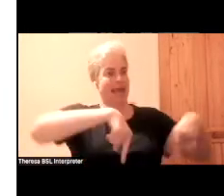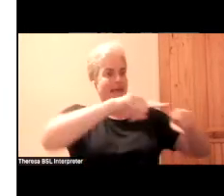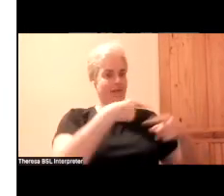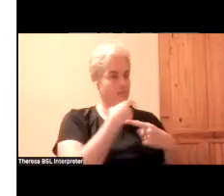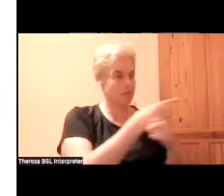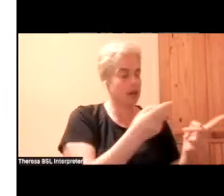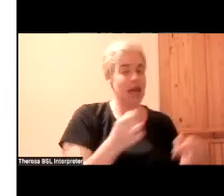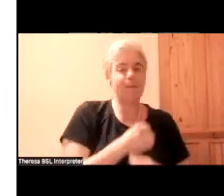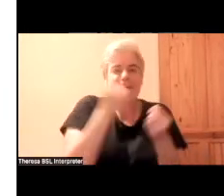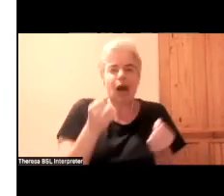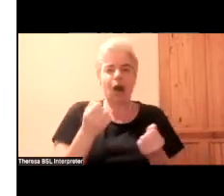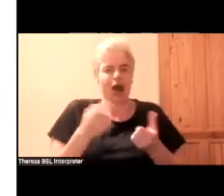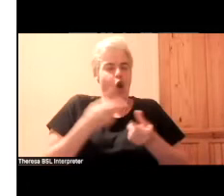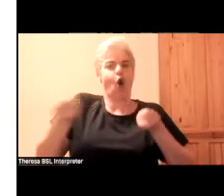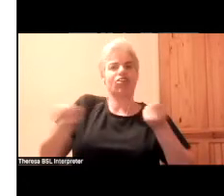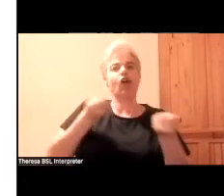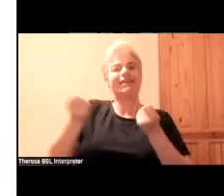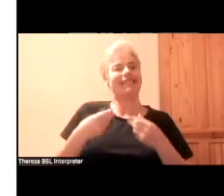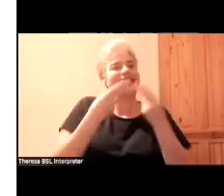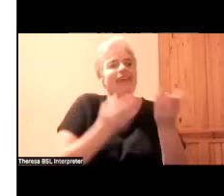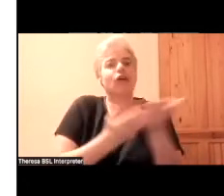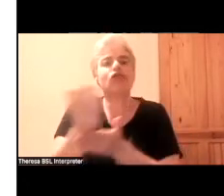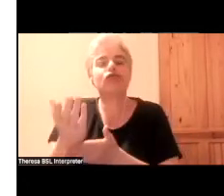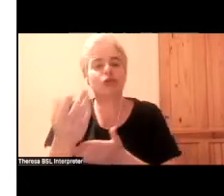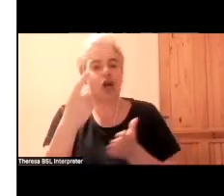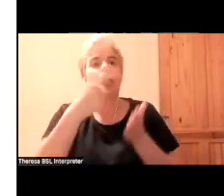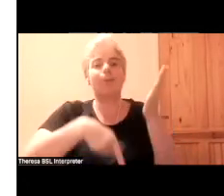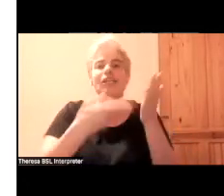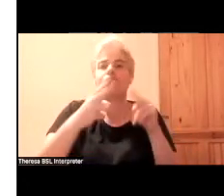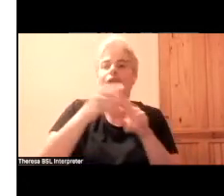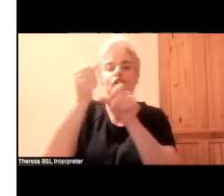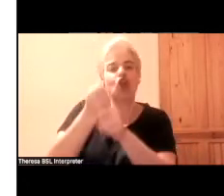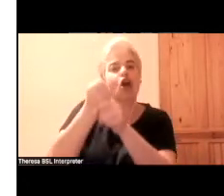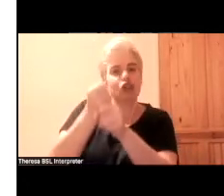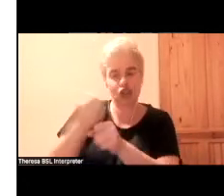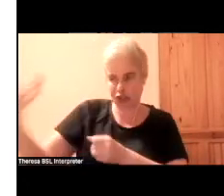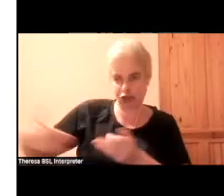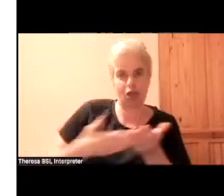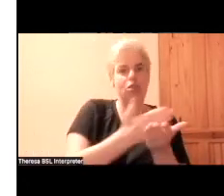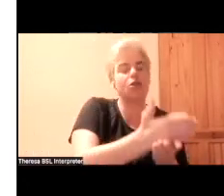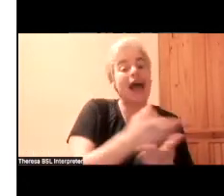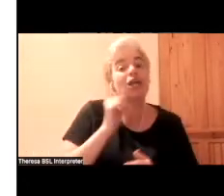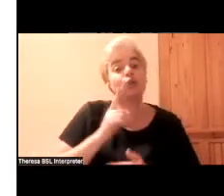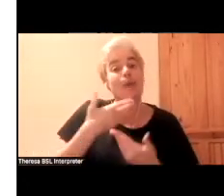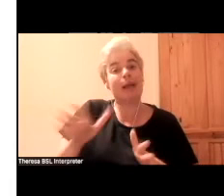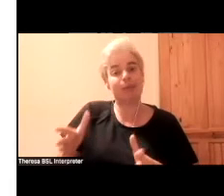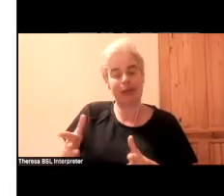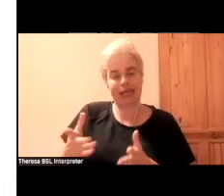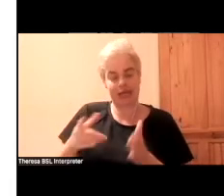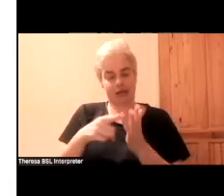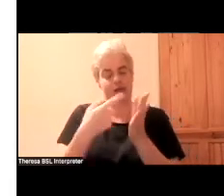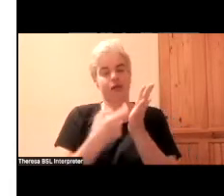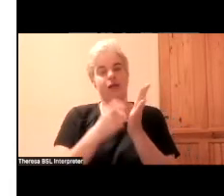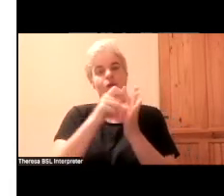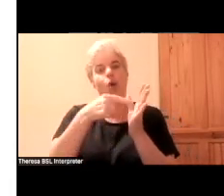Power and authority are given through the commission of the church. And as women have been ordained as